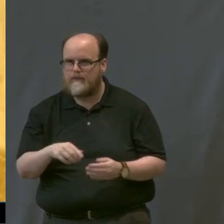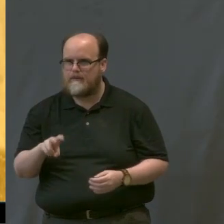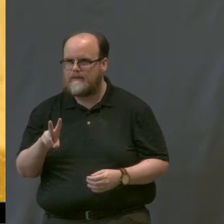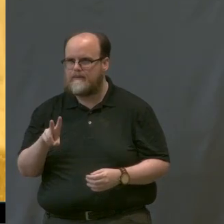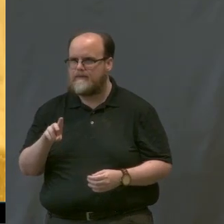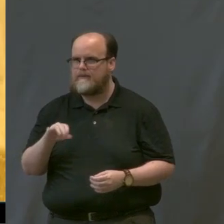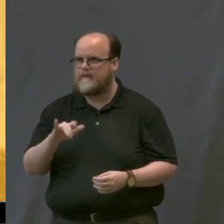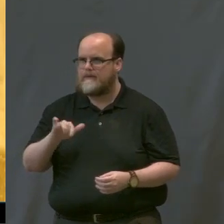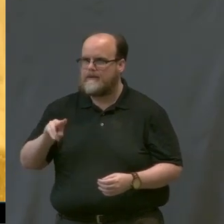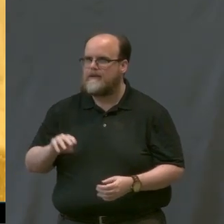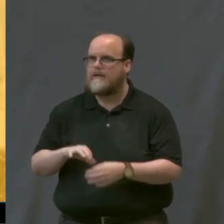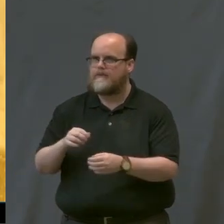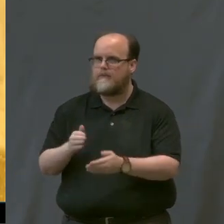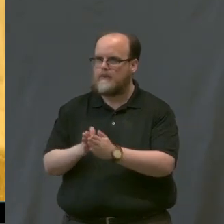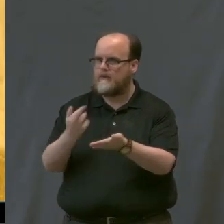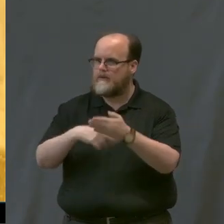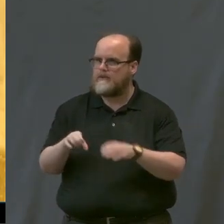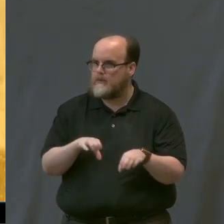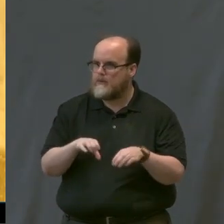book of Revelation was doing?